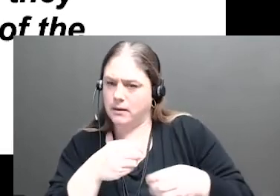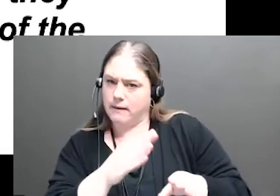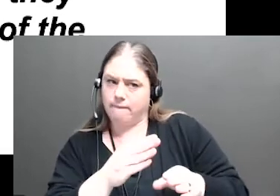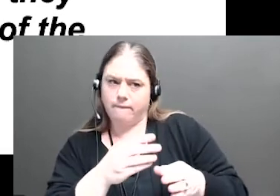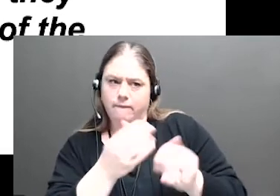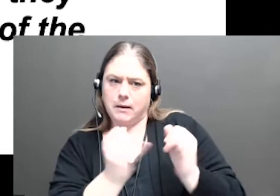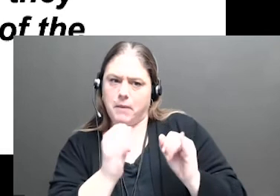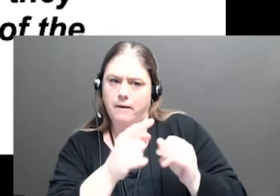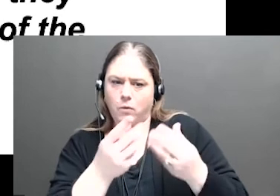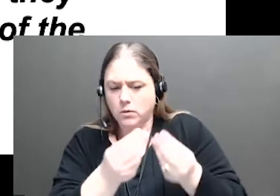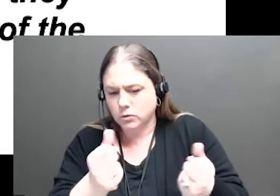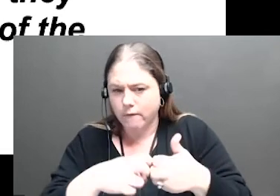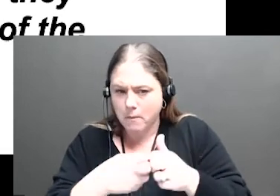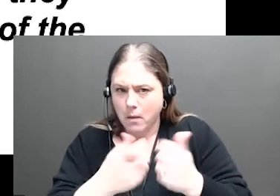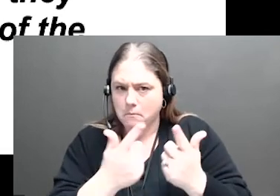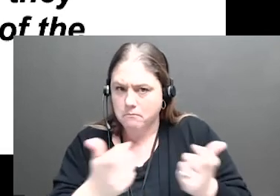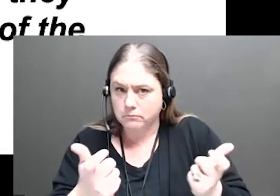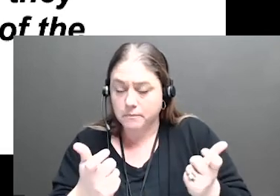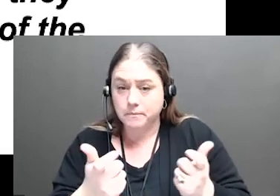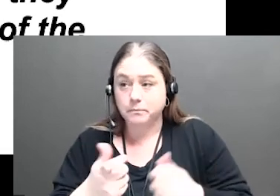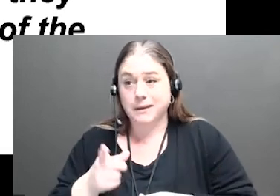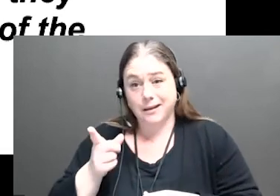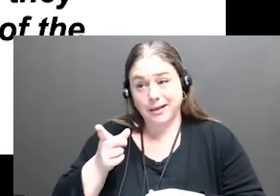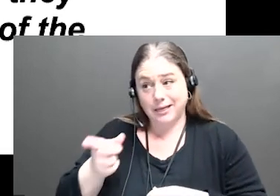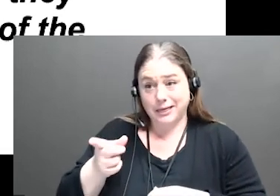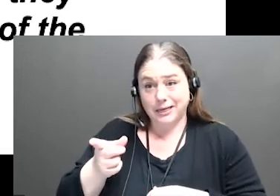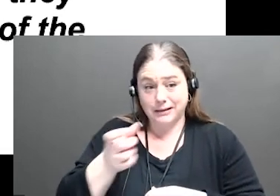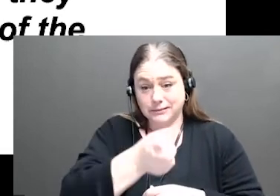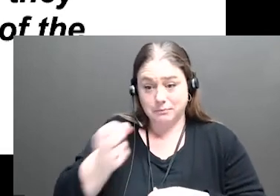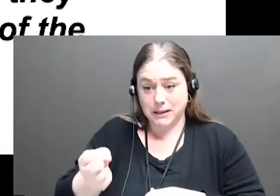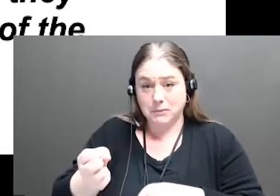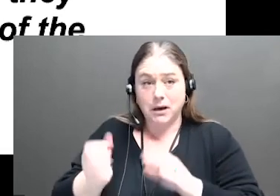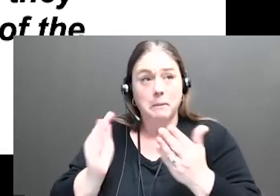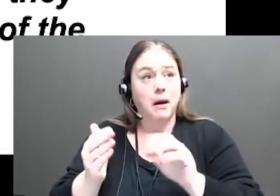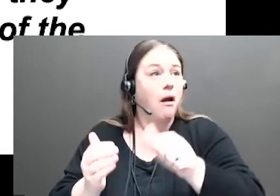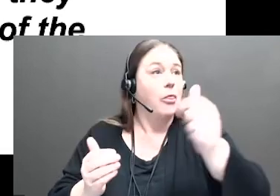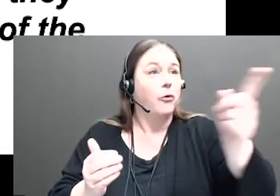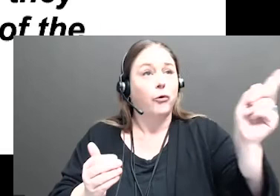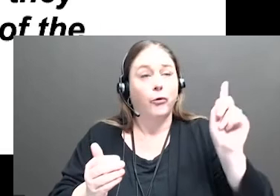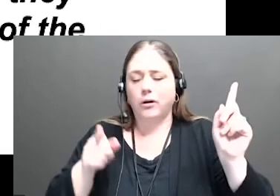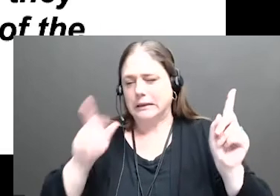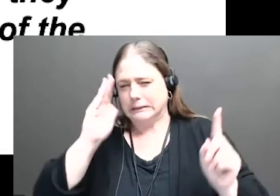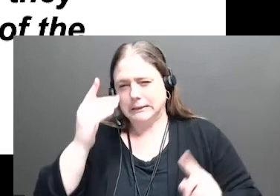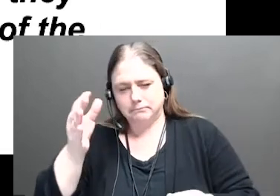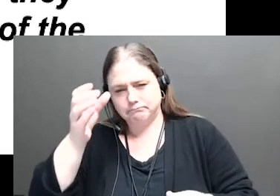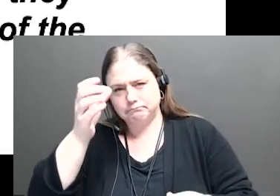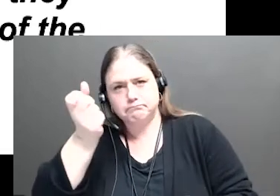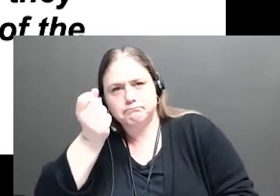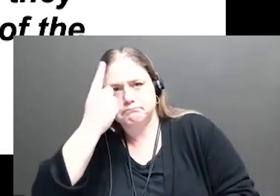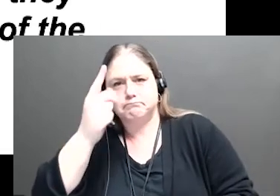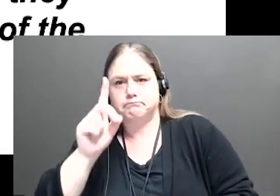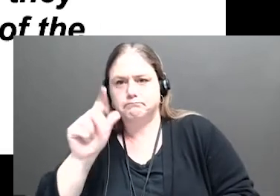with the participant. I think the difference between this placement and some of the others was that there is an understanding of disability, not to the highest degree, but there